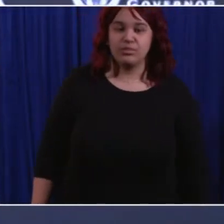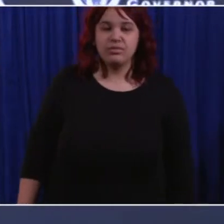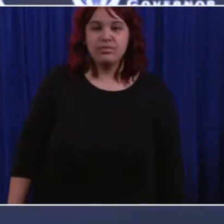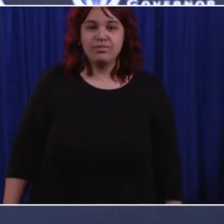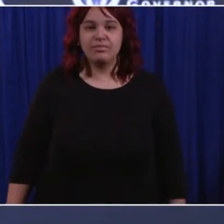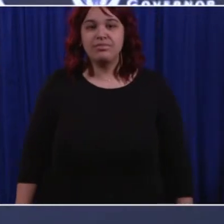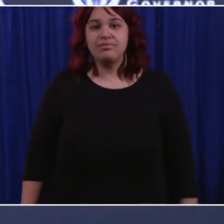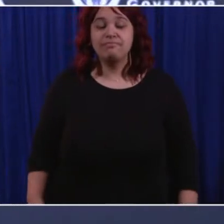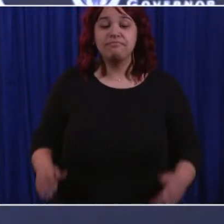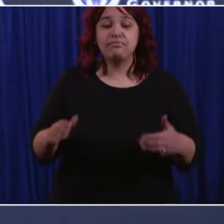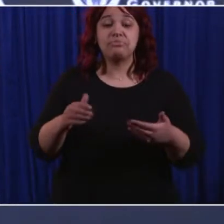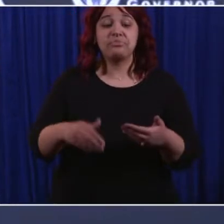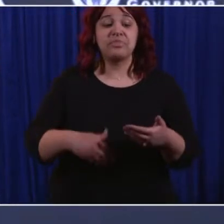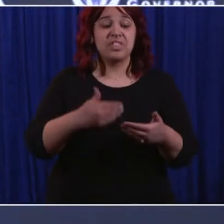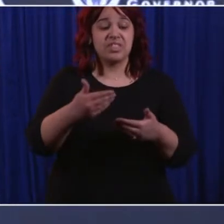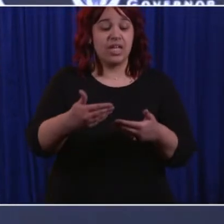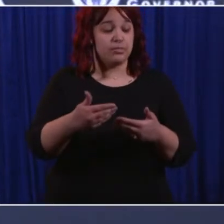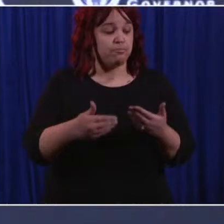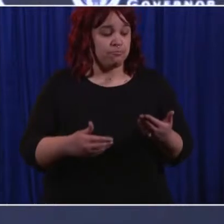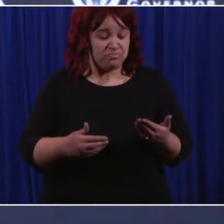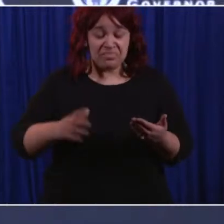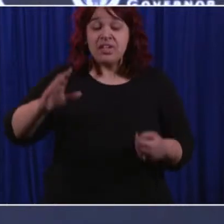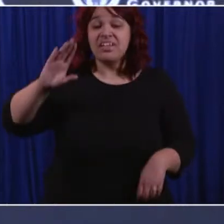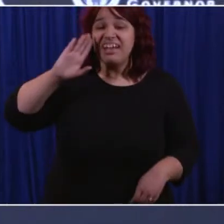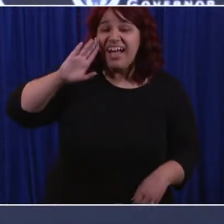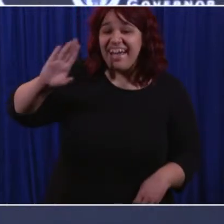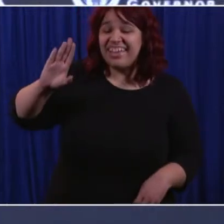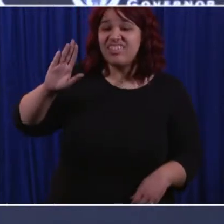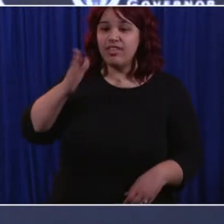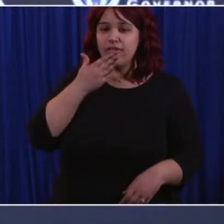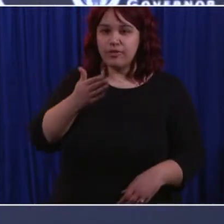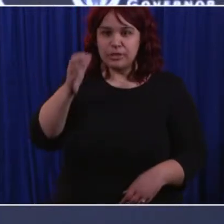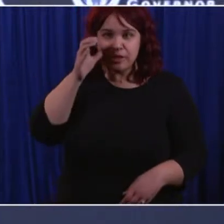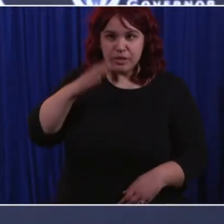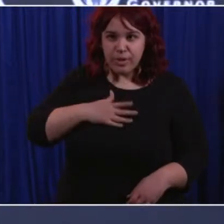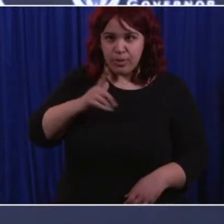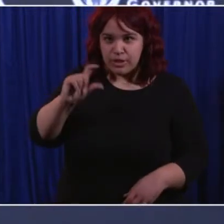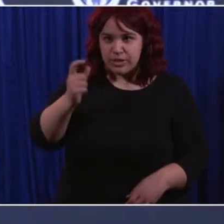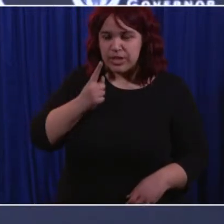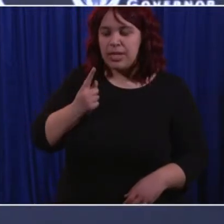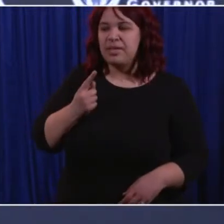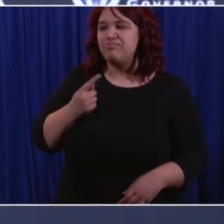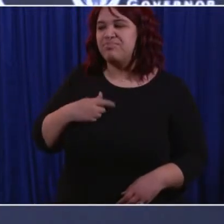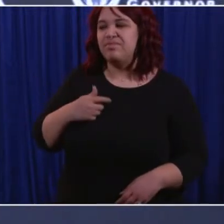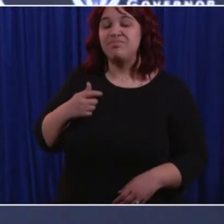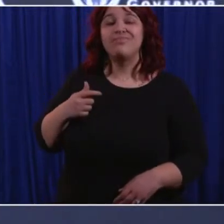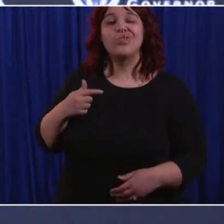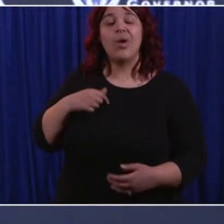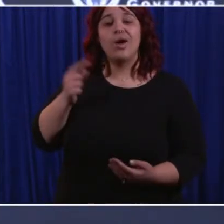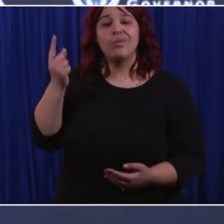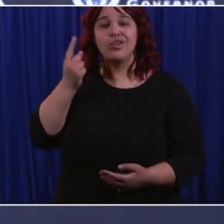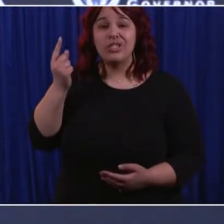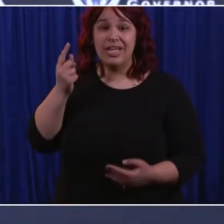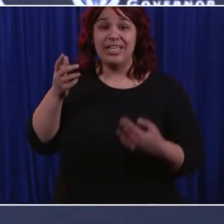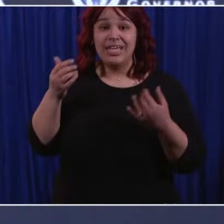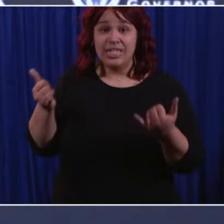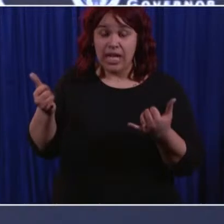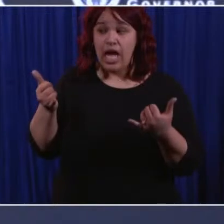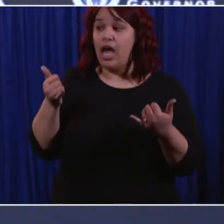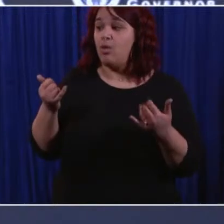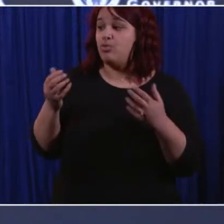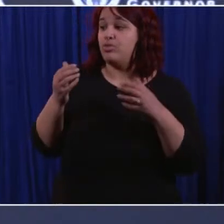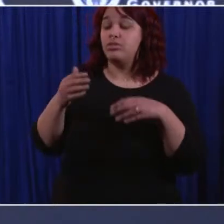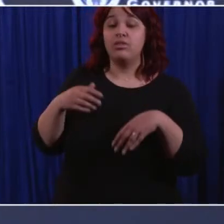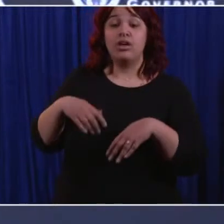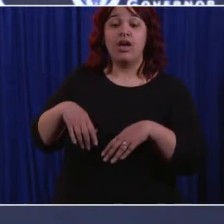Hi, Governor. Thanks for taking my question. Similar to the last one, I wonder if your decision to open up vaccinations widely on